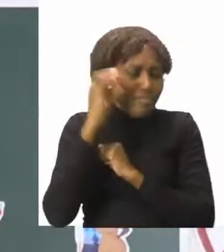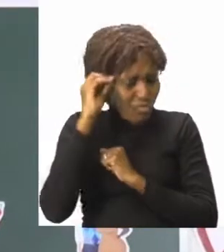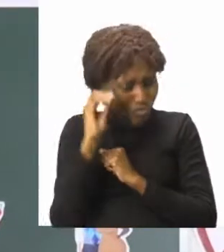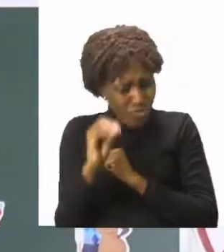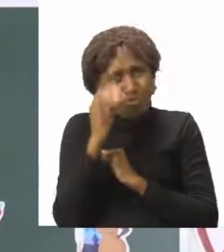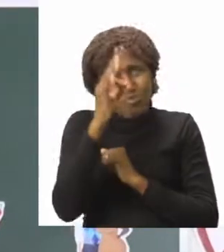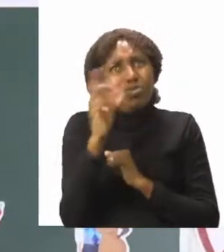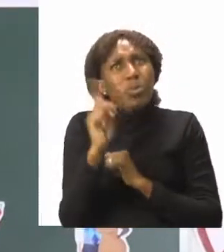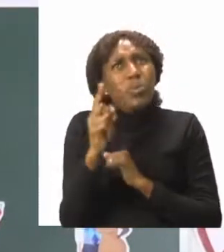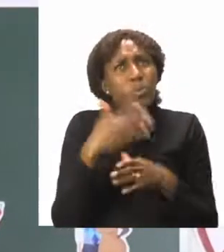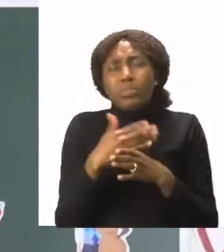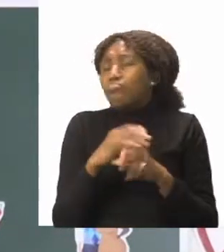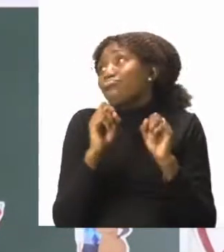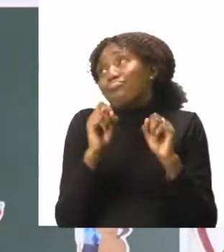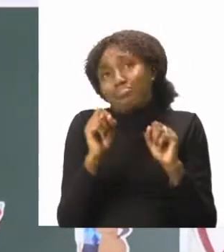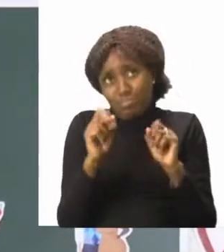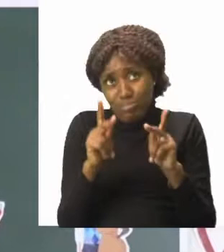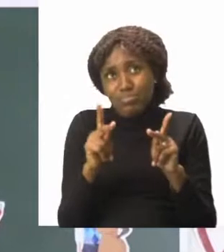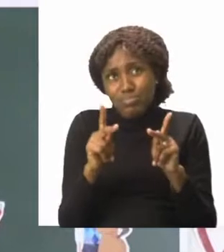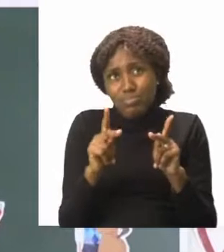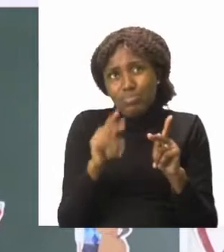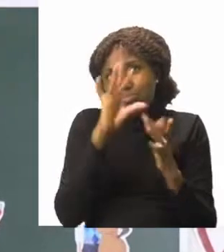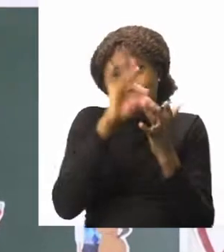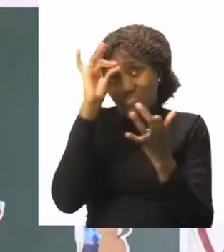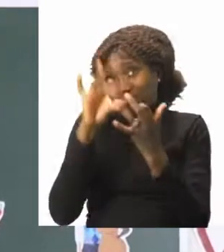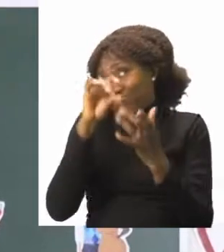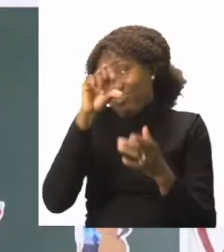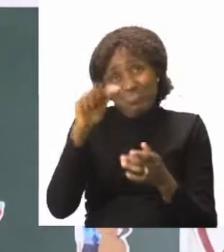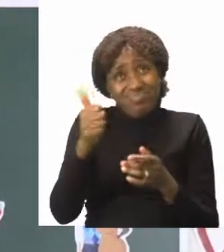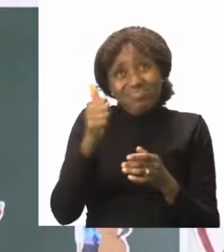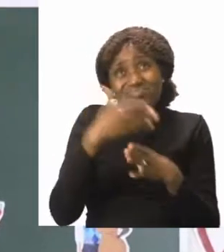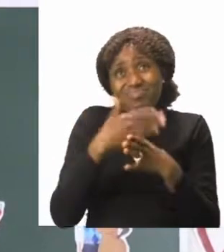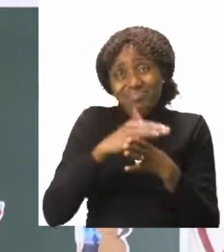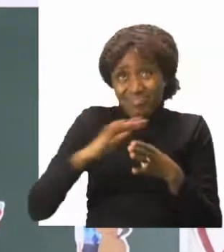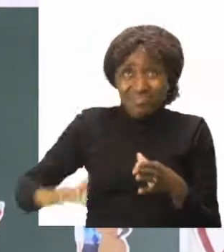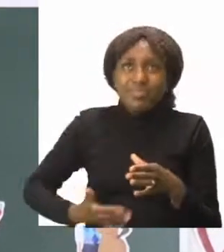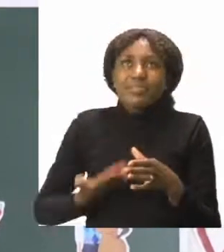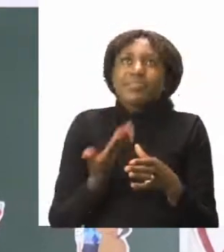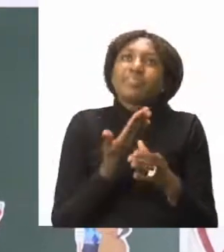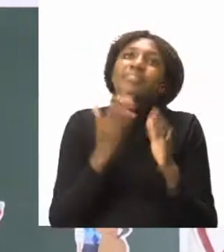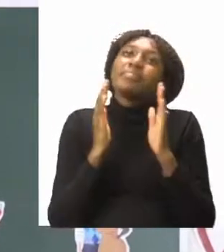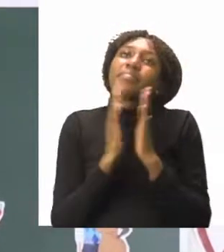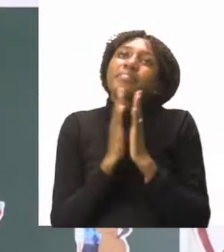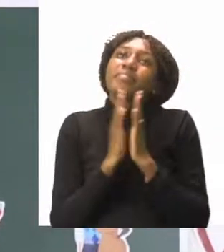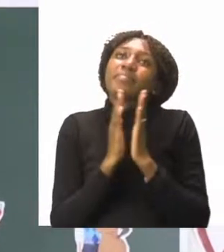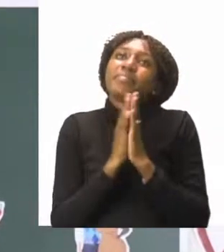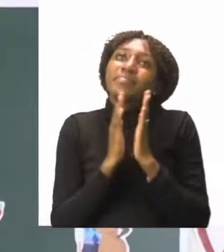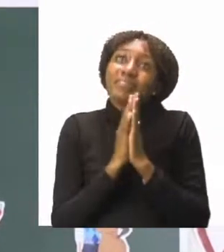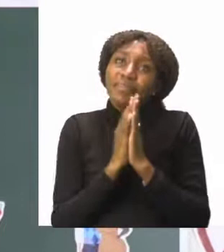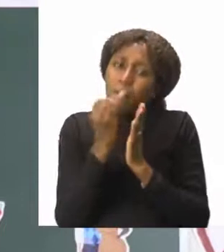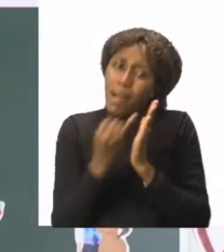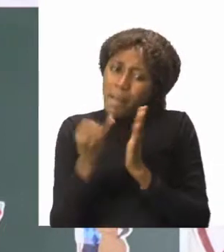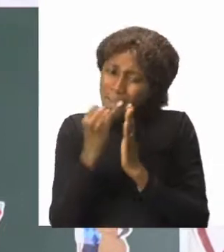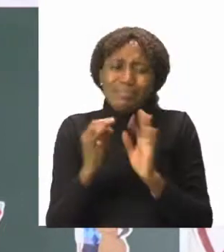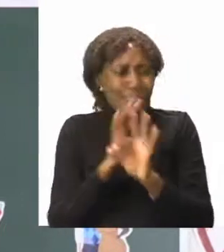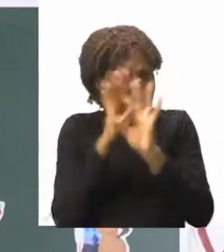yet, that's okay as well. You can pick whatever you'd like to draw. Make sure that we can actually see what you want to